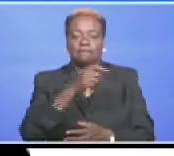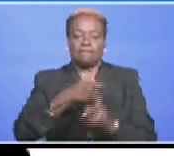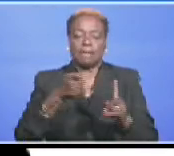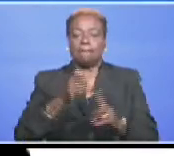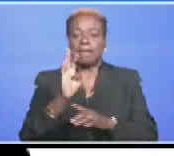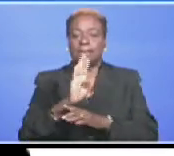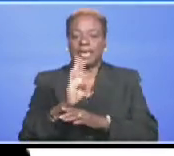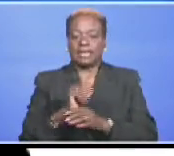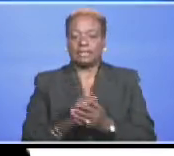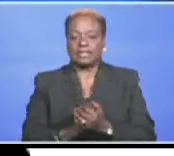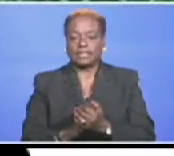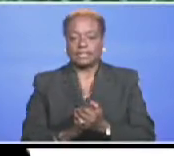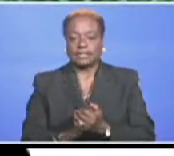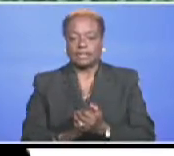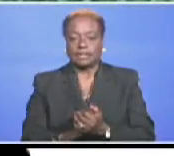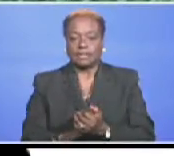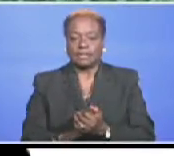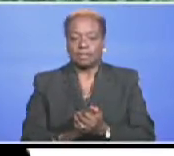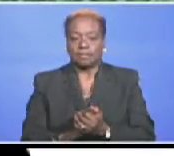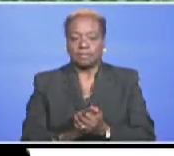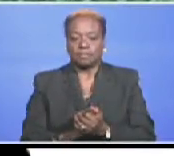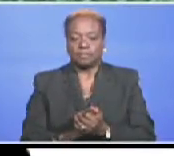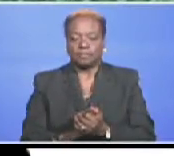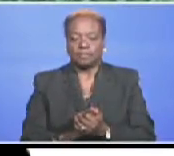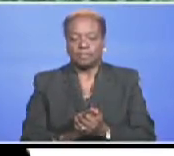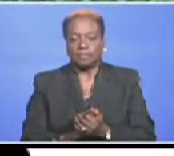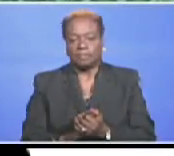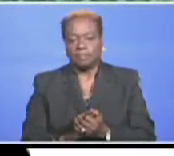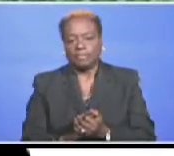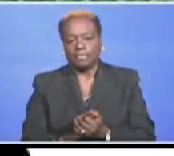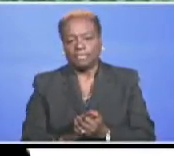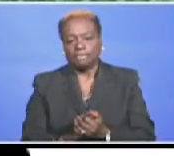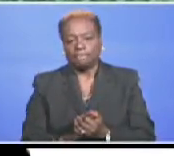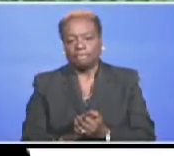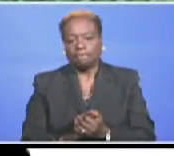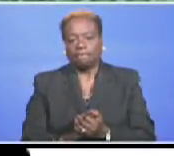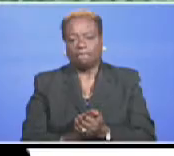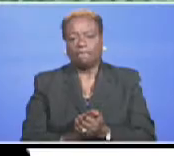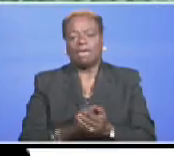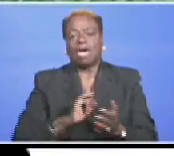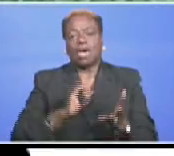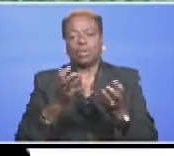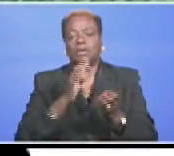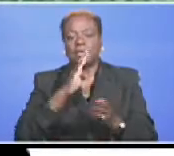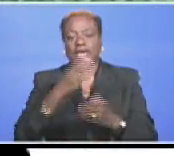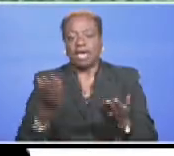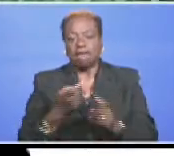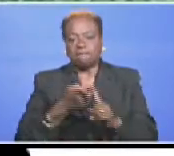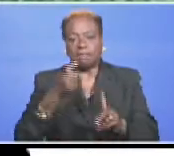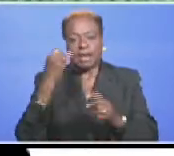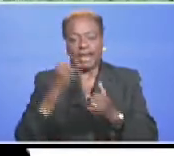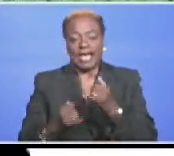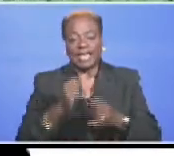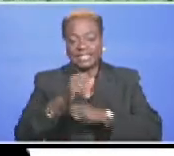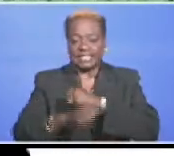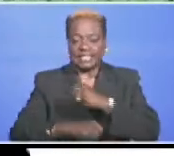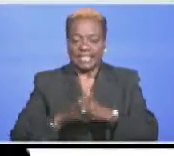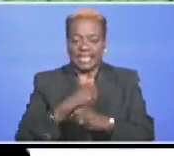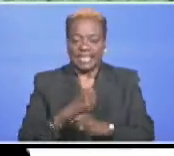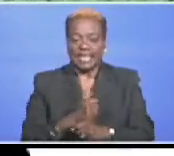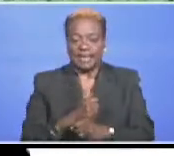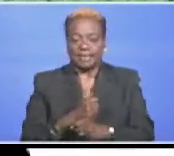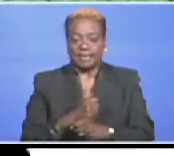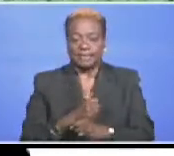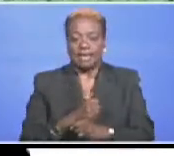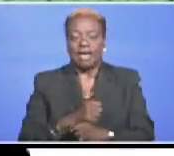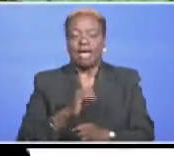players in the draw. I'm very excited to be here. Sydney wanted me to be here since last year, so I'm so excited to actually get to be here.